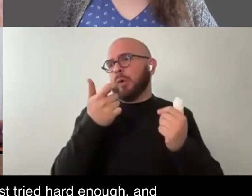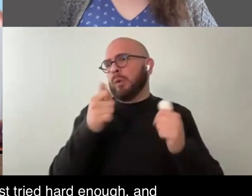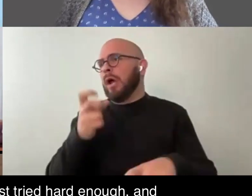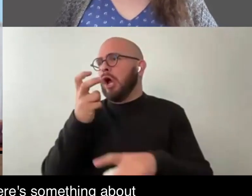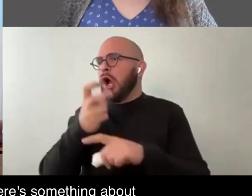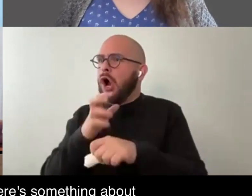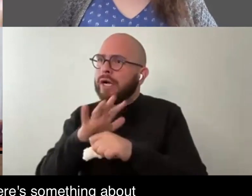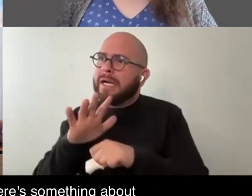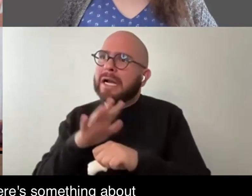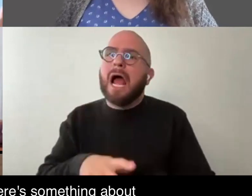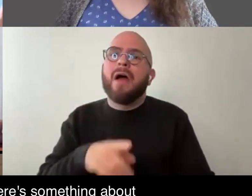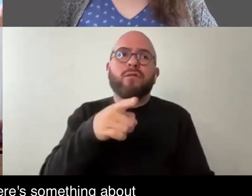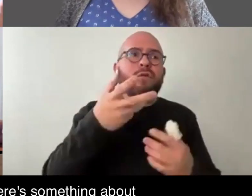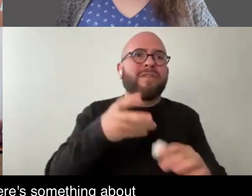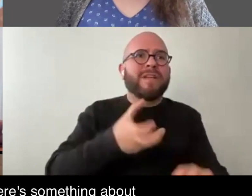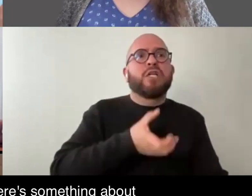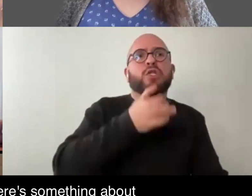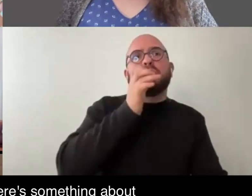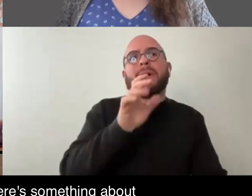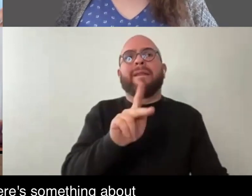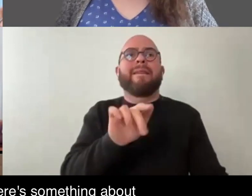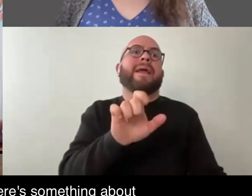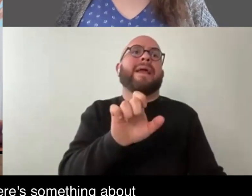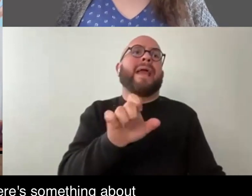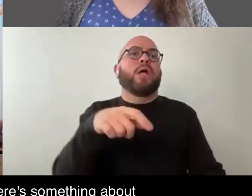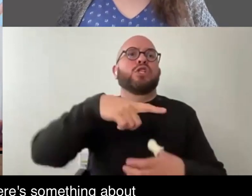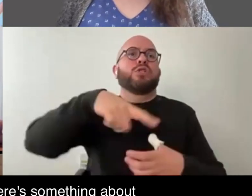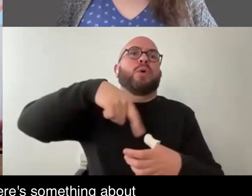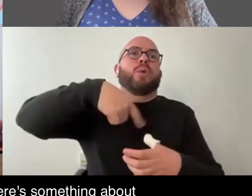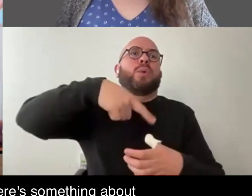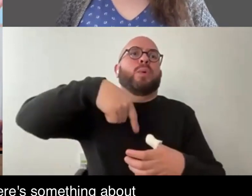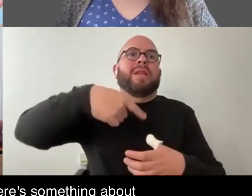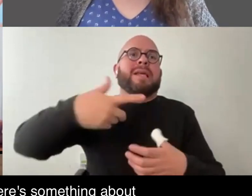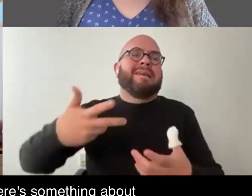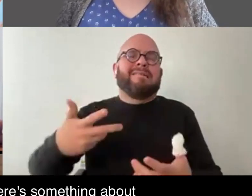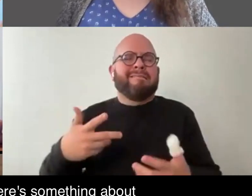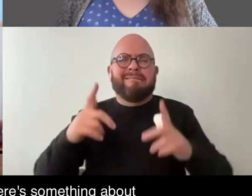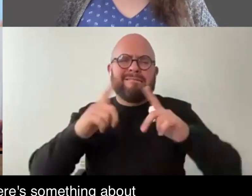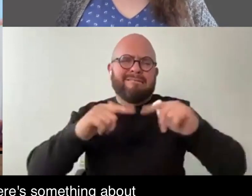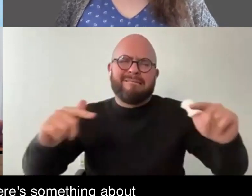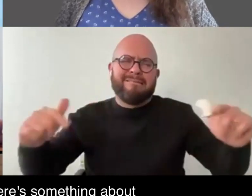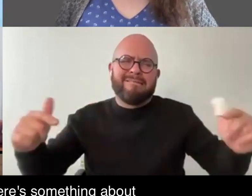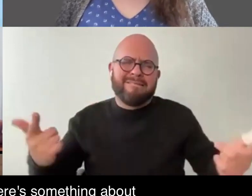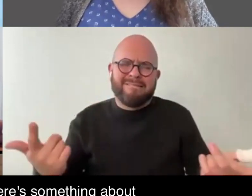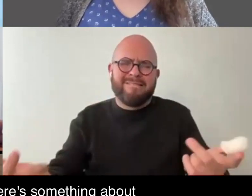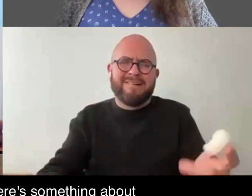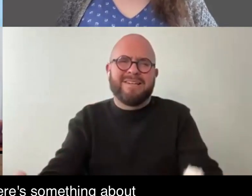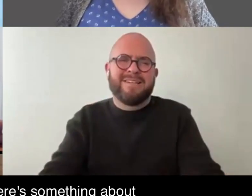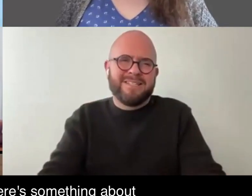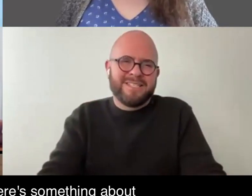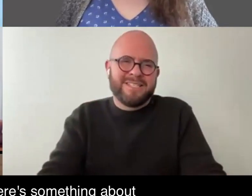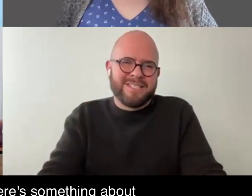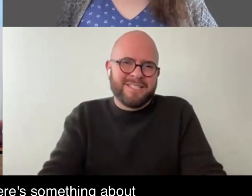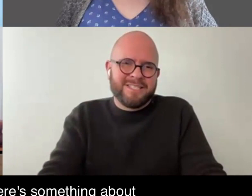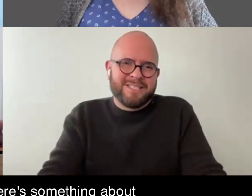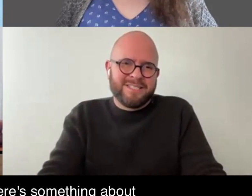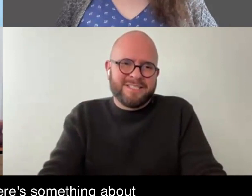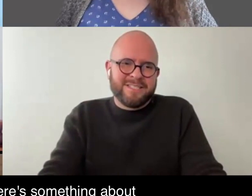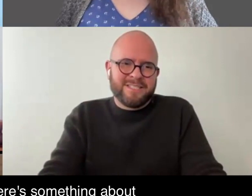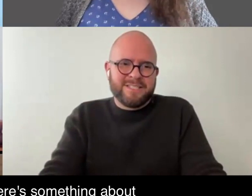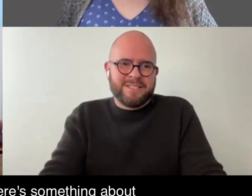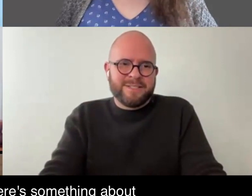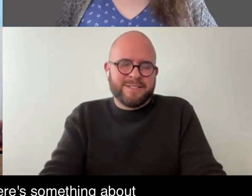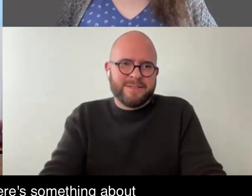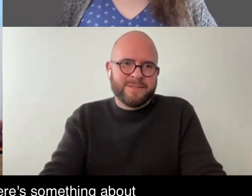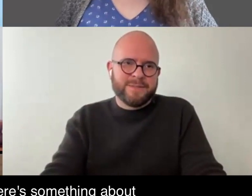smoothie or whatever, like all of that. This there is something about thinking